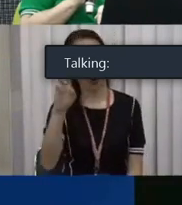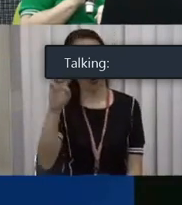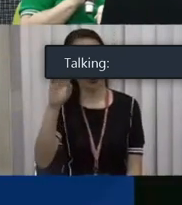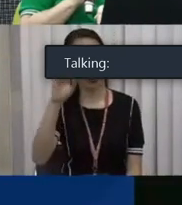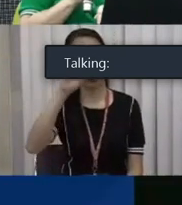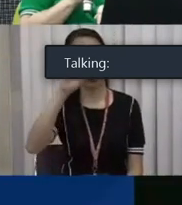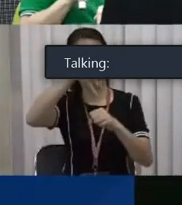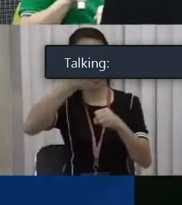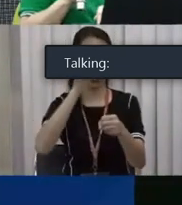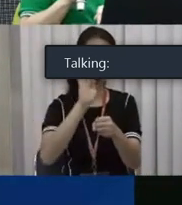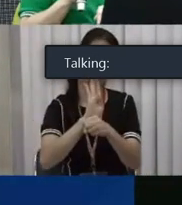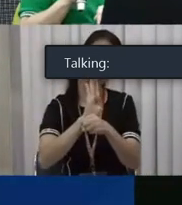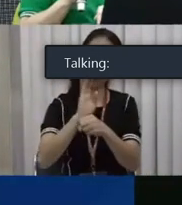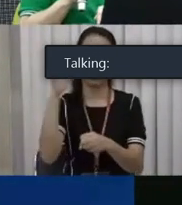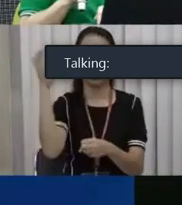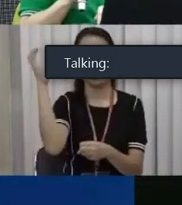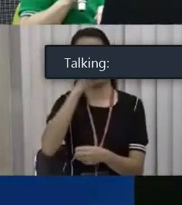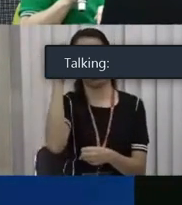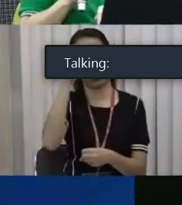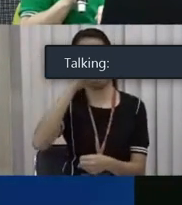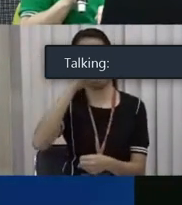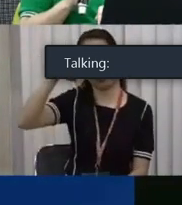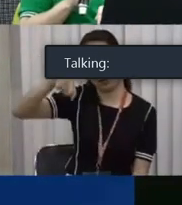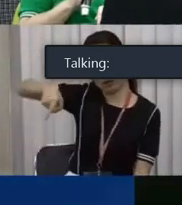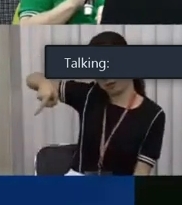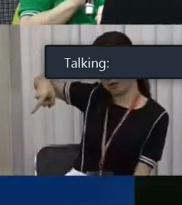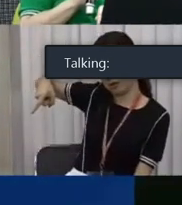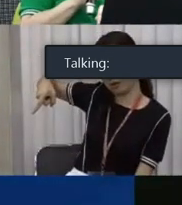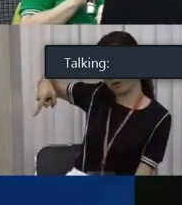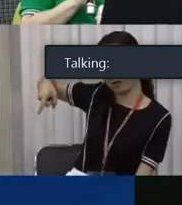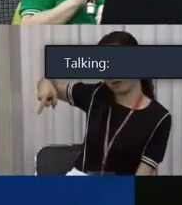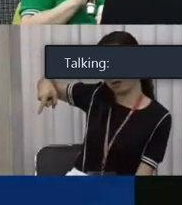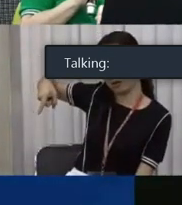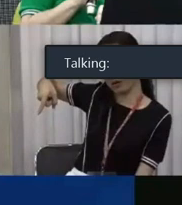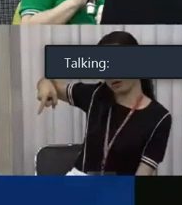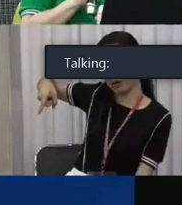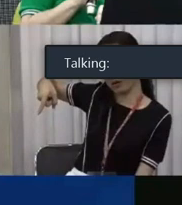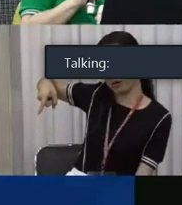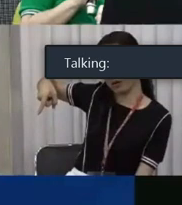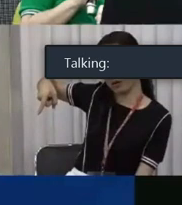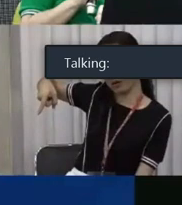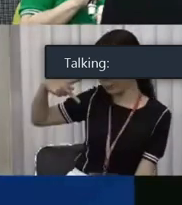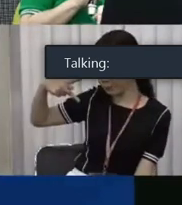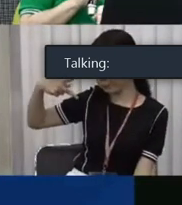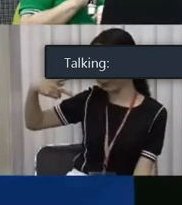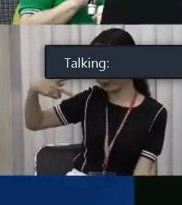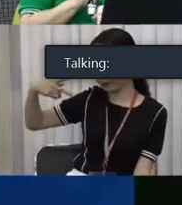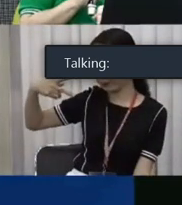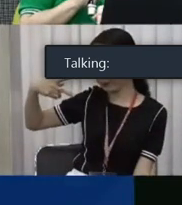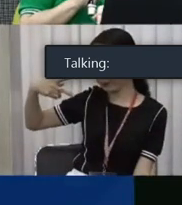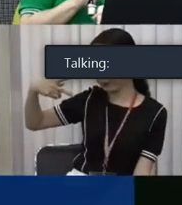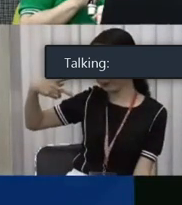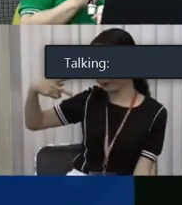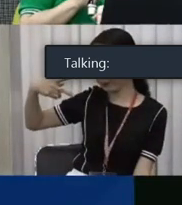kiosk. Oh, naapod ta diri sa CTU nga gi-install nga ato ang